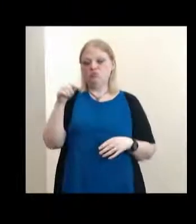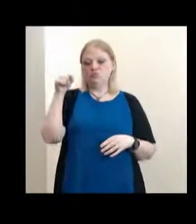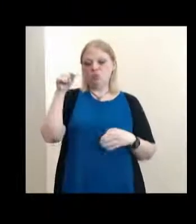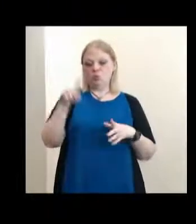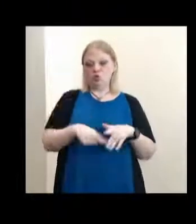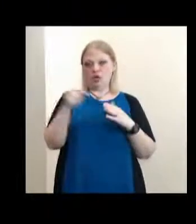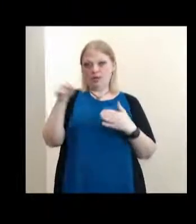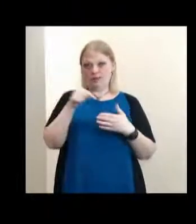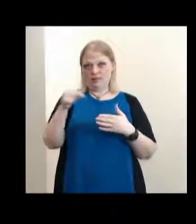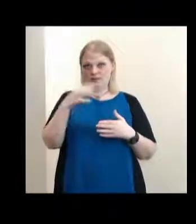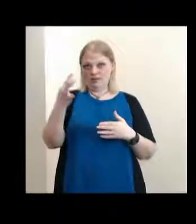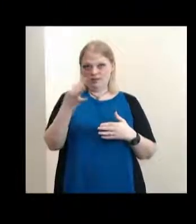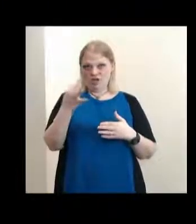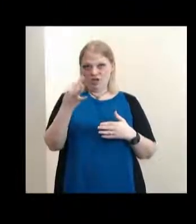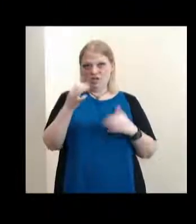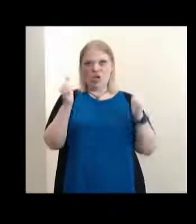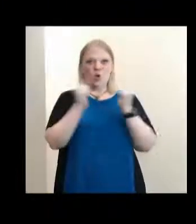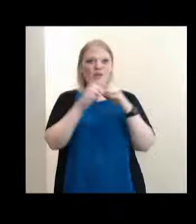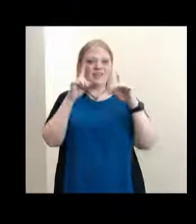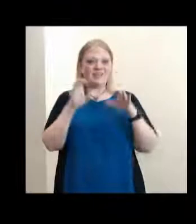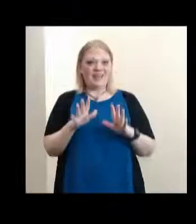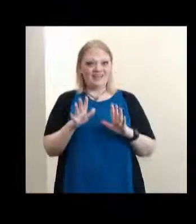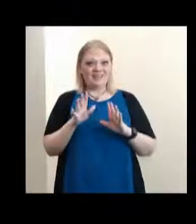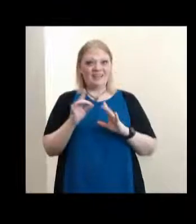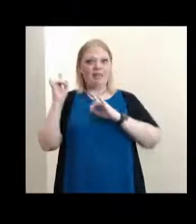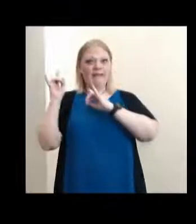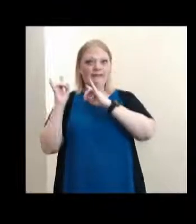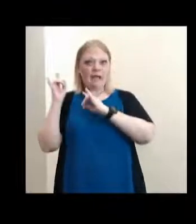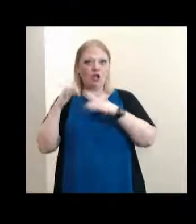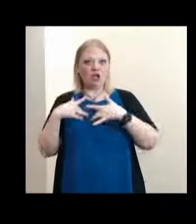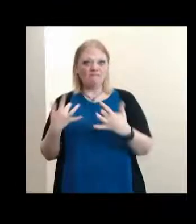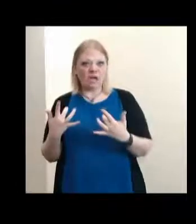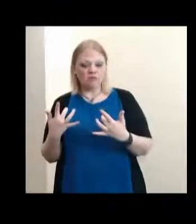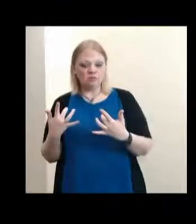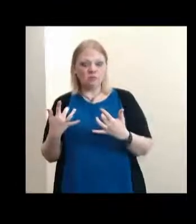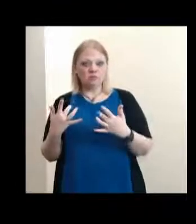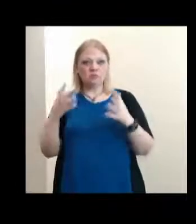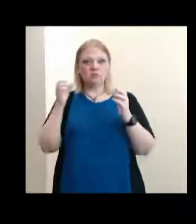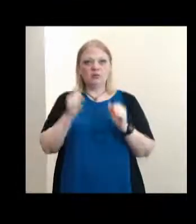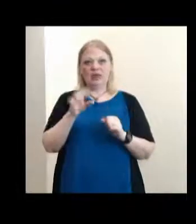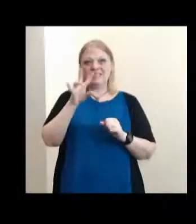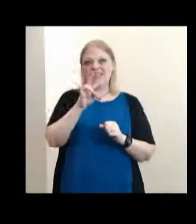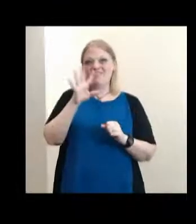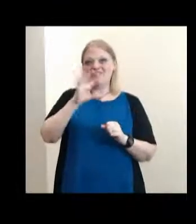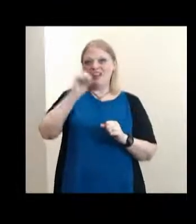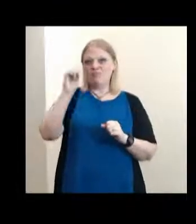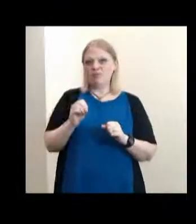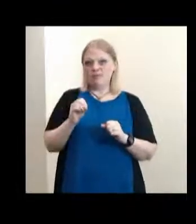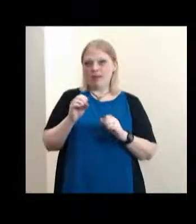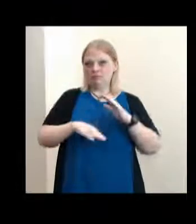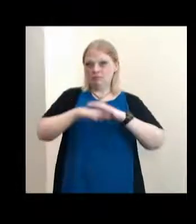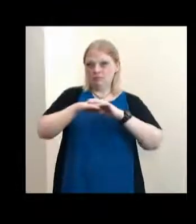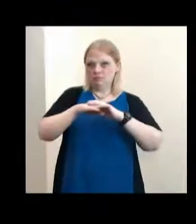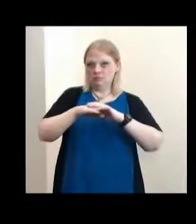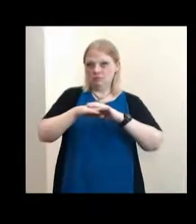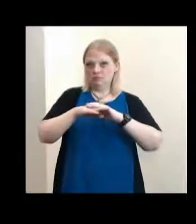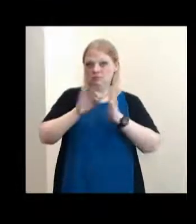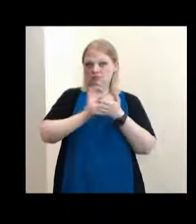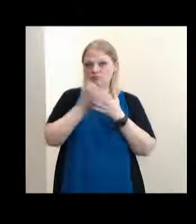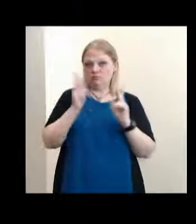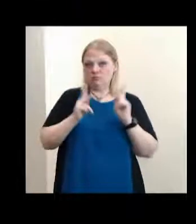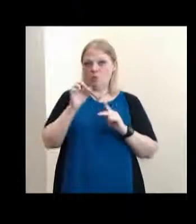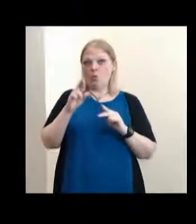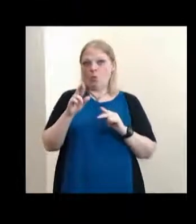testing, catered events can increase to either 75% capacity full or up to